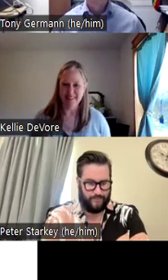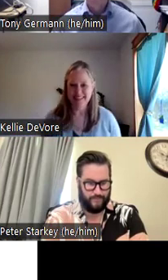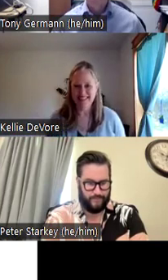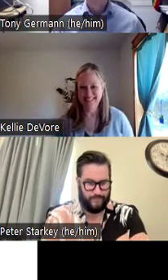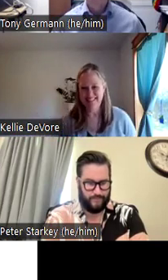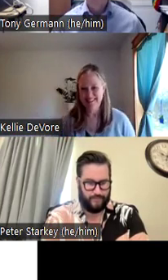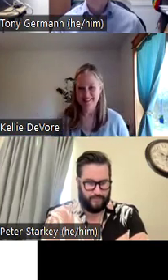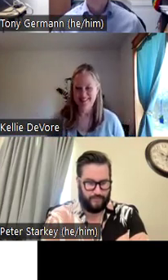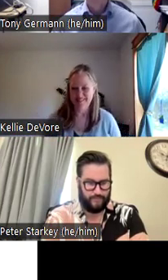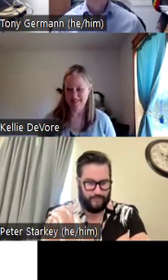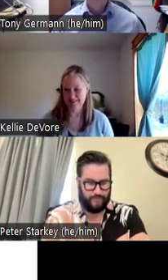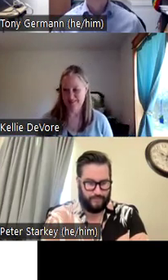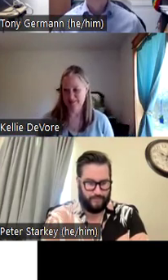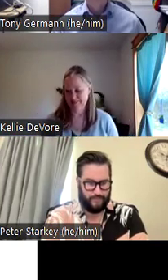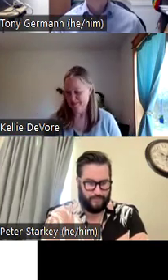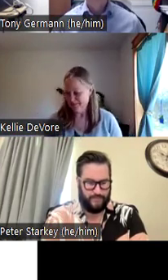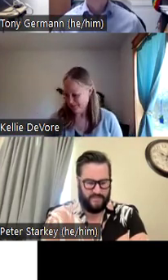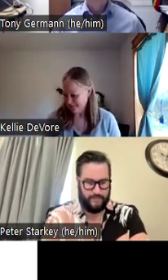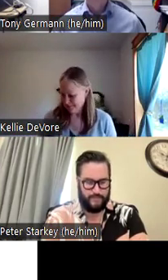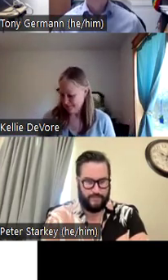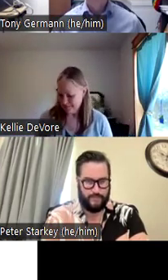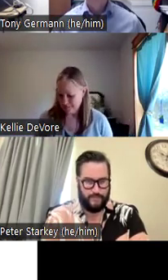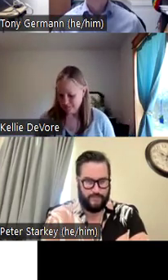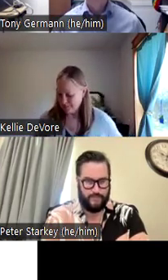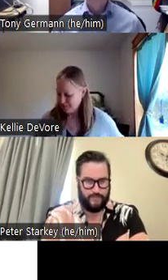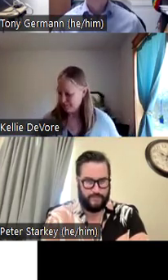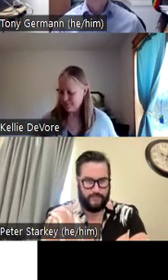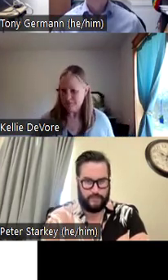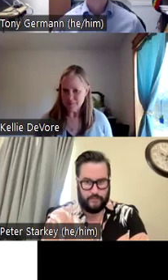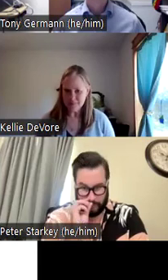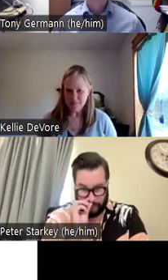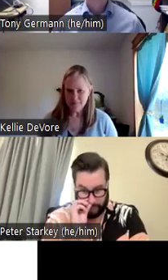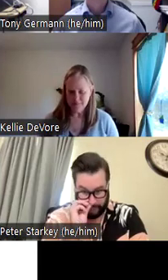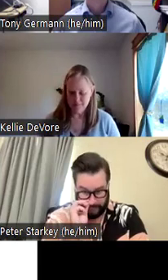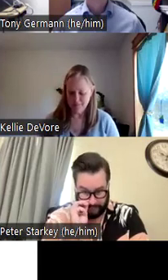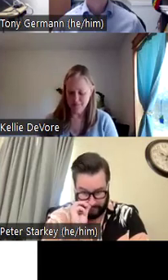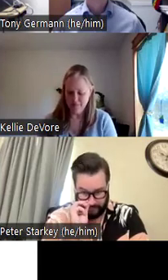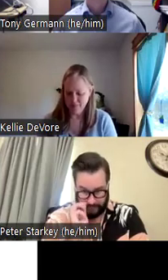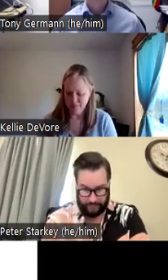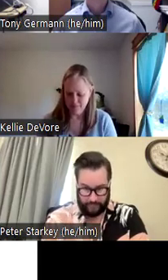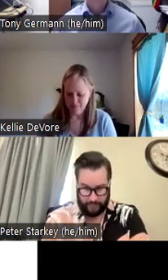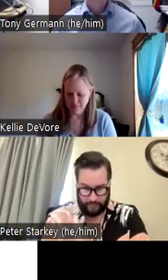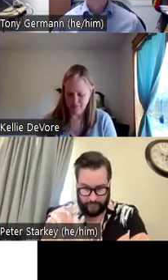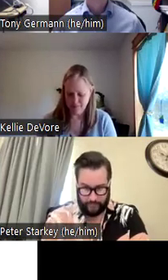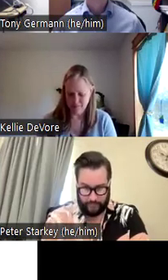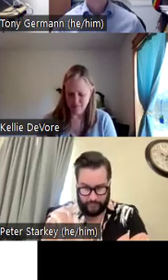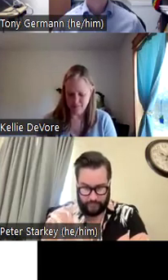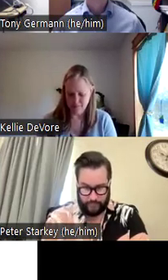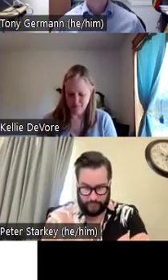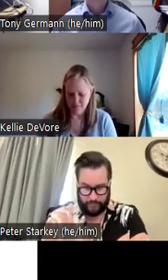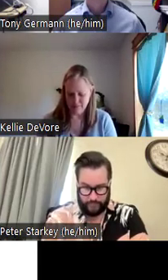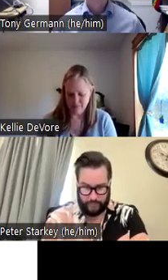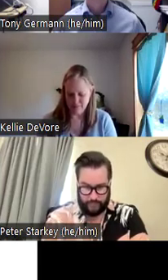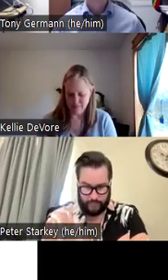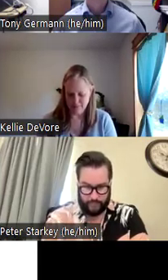platform that we all struggle with. So I would agree. I would put that under other tasks. I also agree with Sarah Du